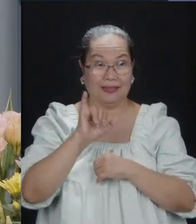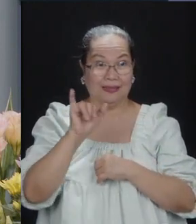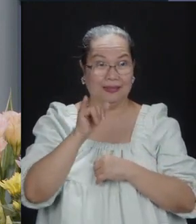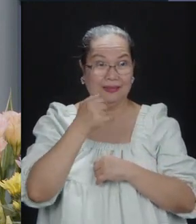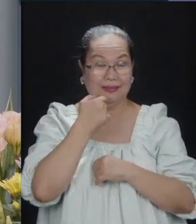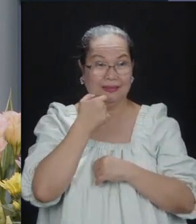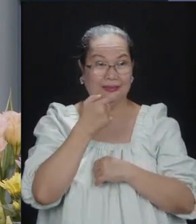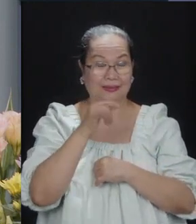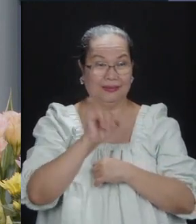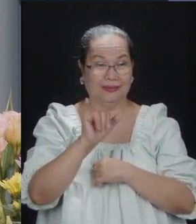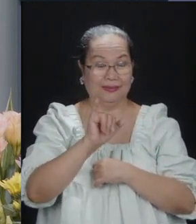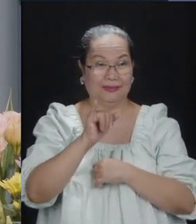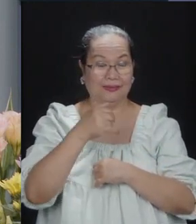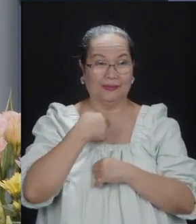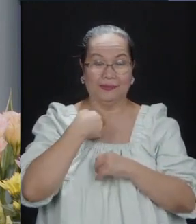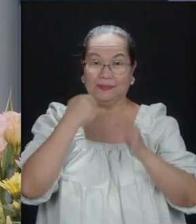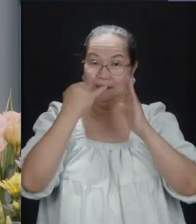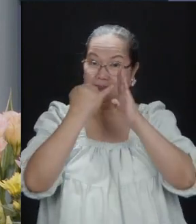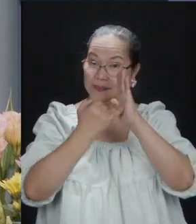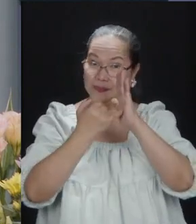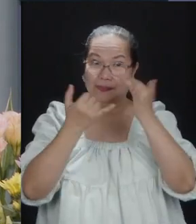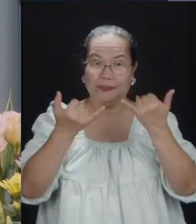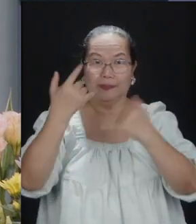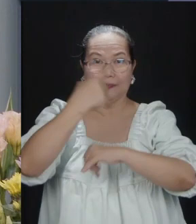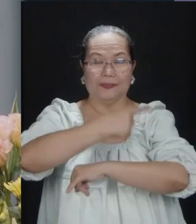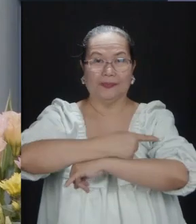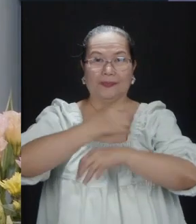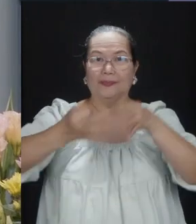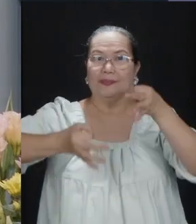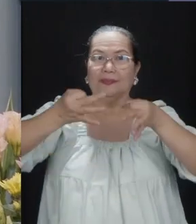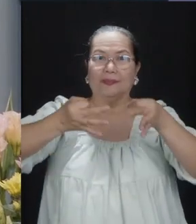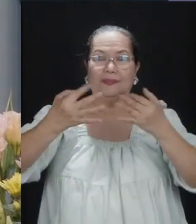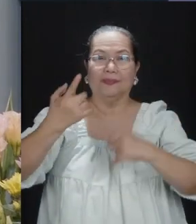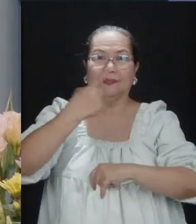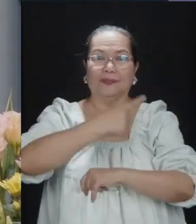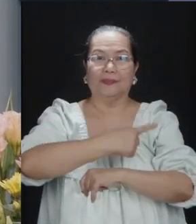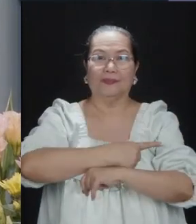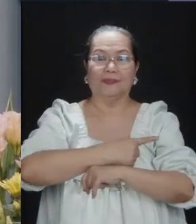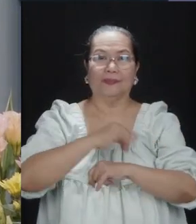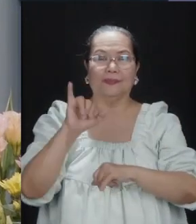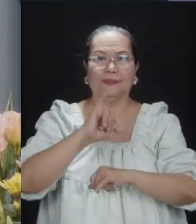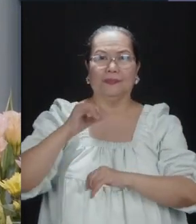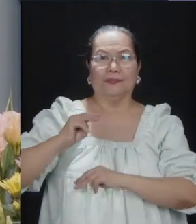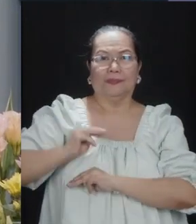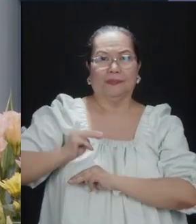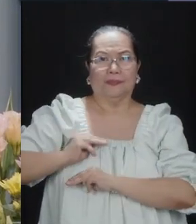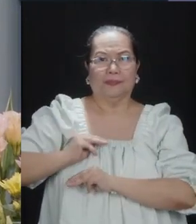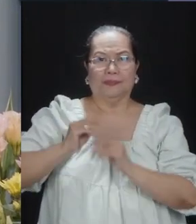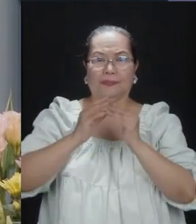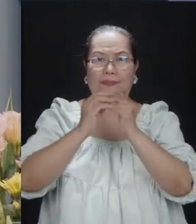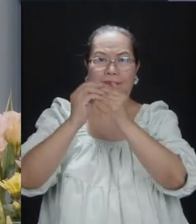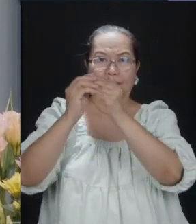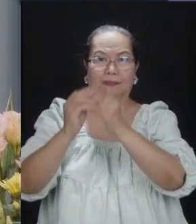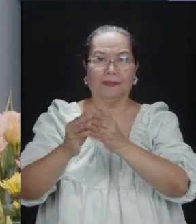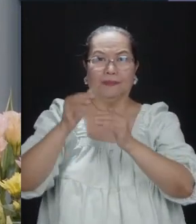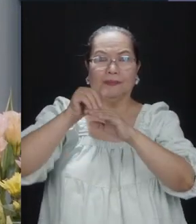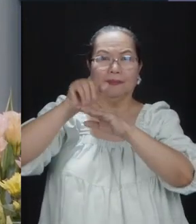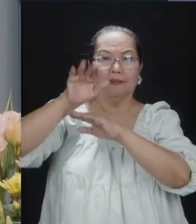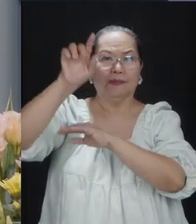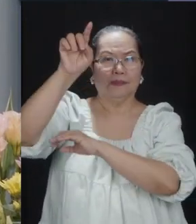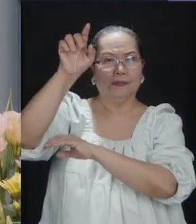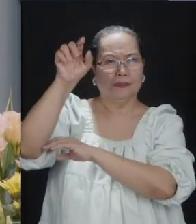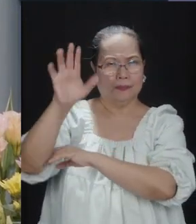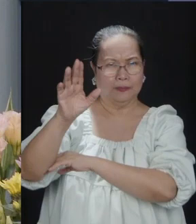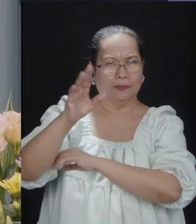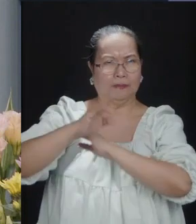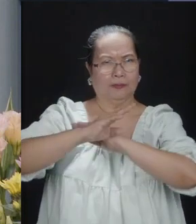the sense that we know judges today. The judge then were more like military leaders sent by God to deliver them from their